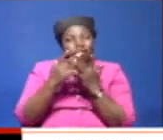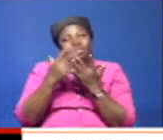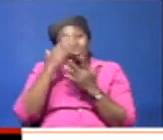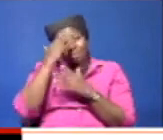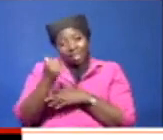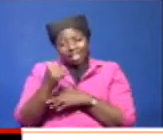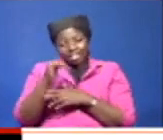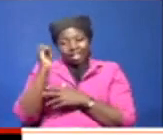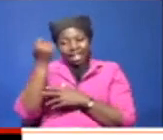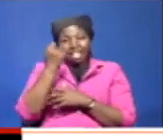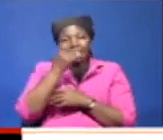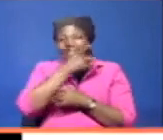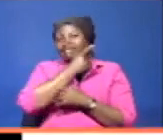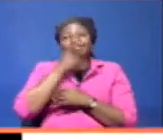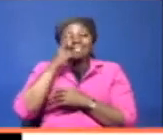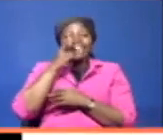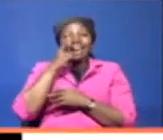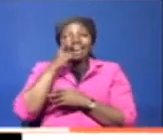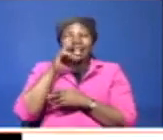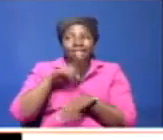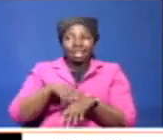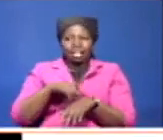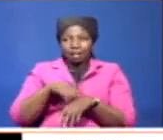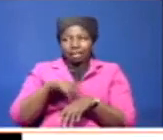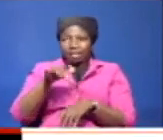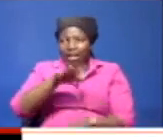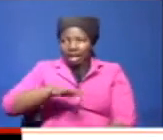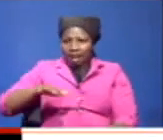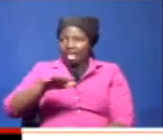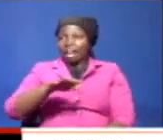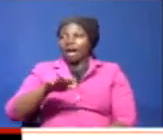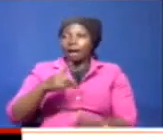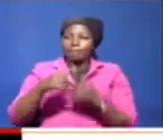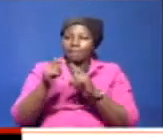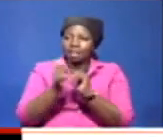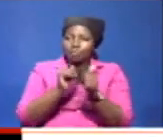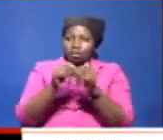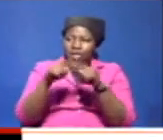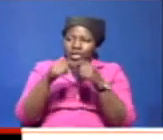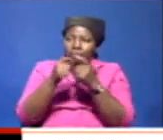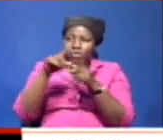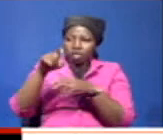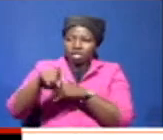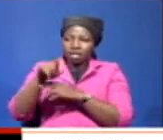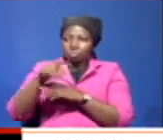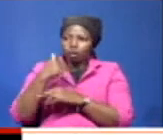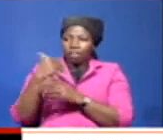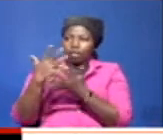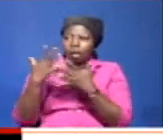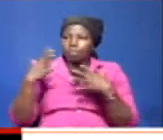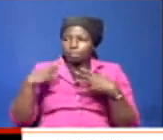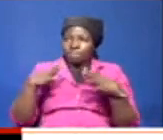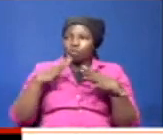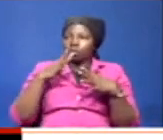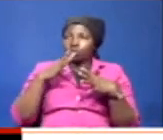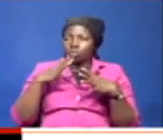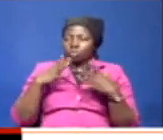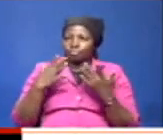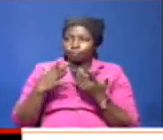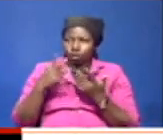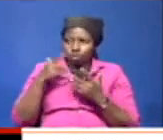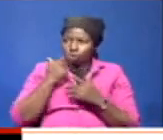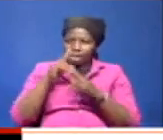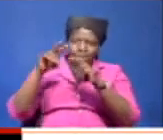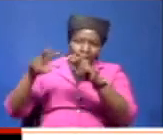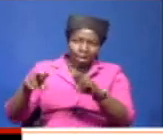for the privateers? In the top teams, I'm sure they have people who need to check these things. But because of the bashing the car has received, because of